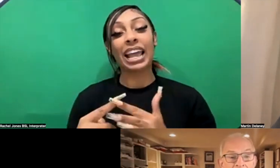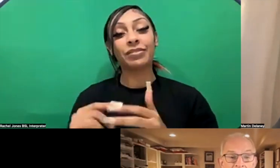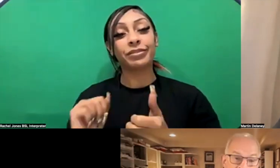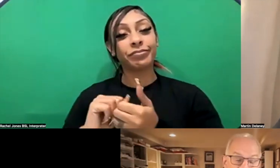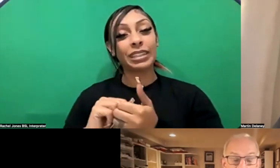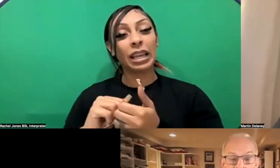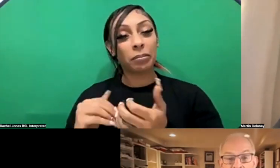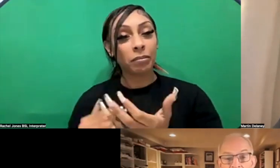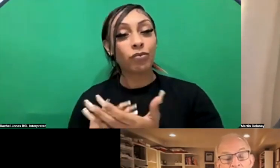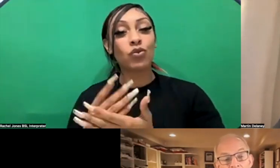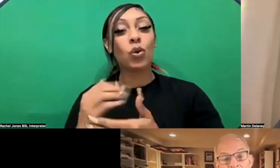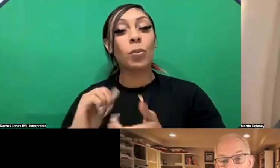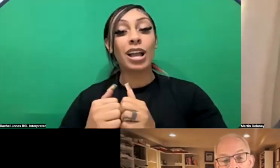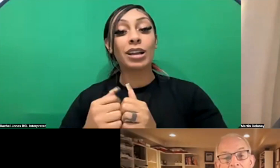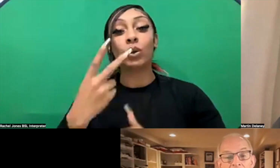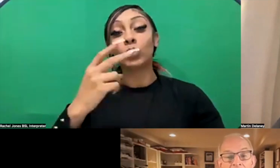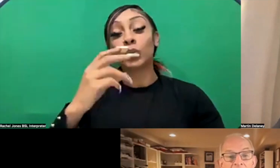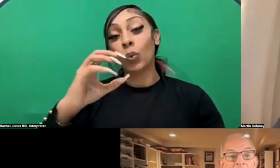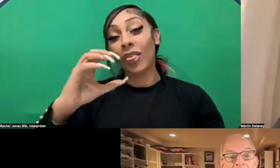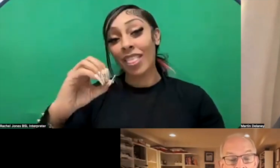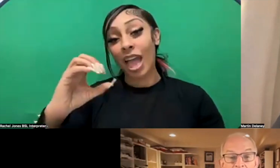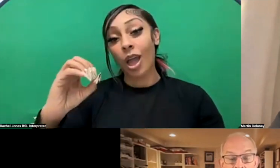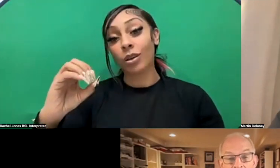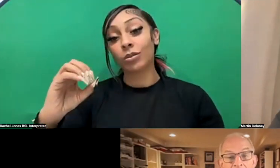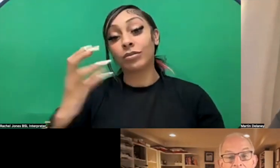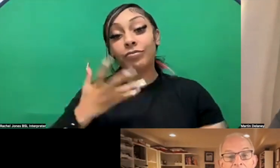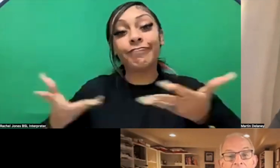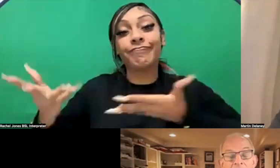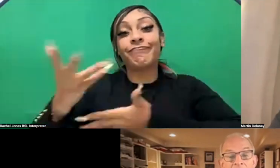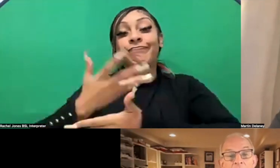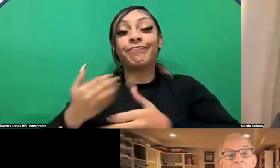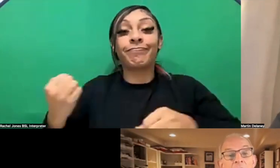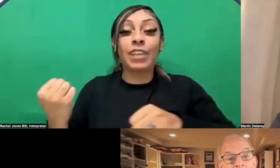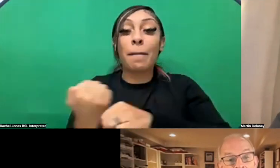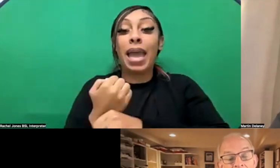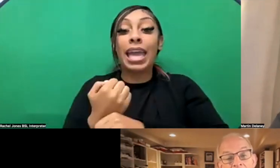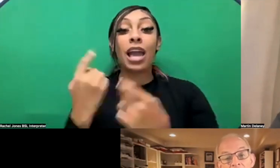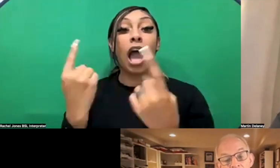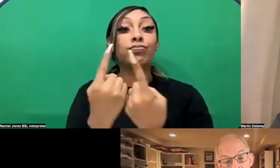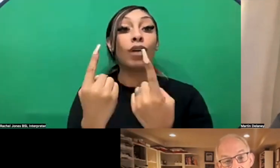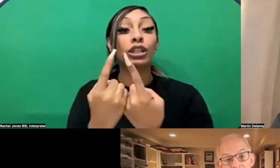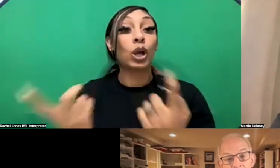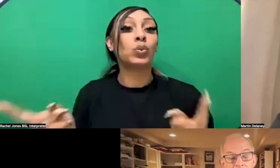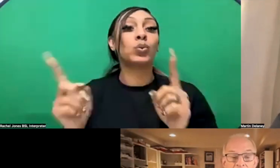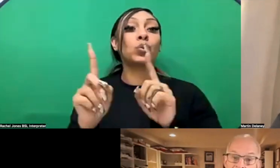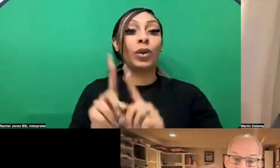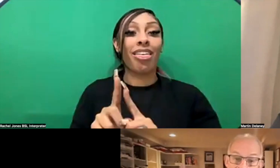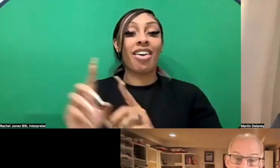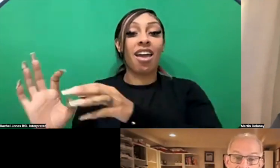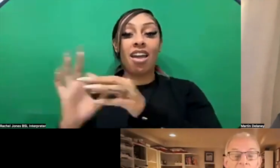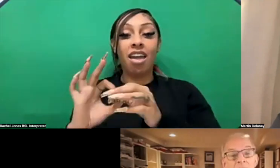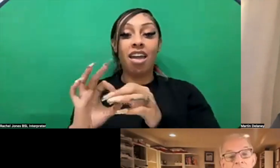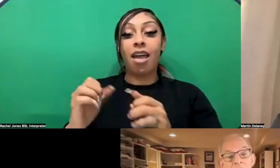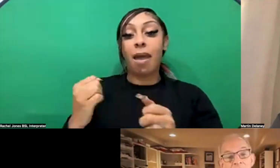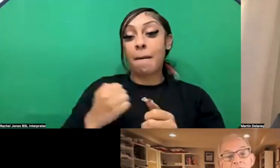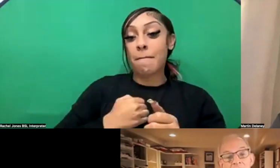in the 2000s, we started talking about making a product together that would combine our talents. Me from the era